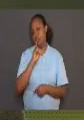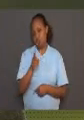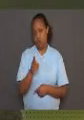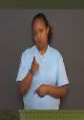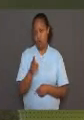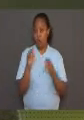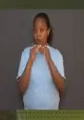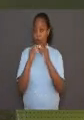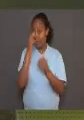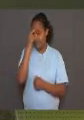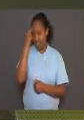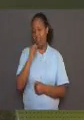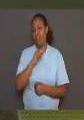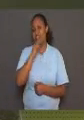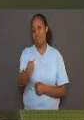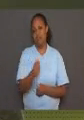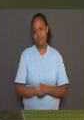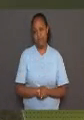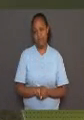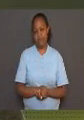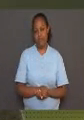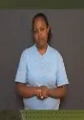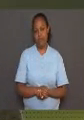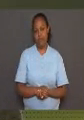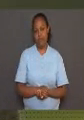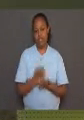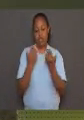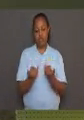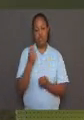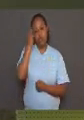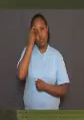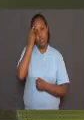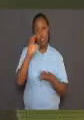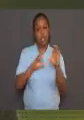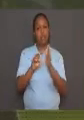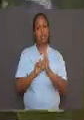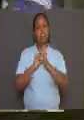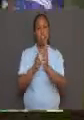of equality. Let us consider an example.